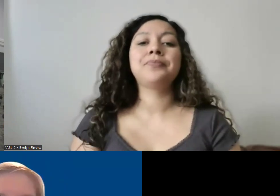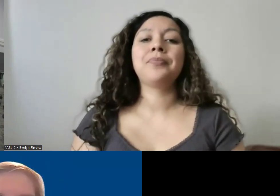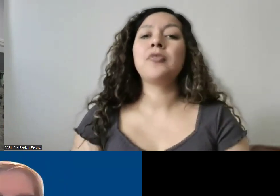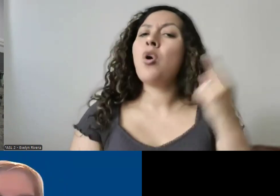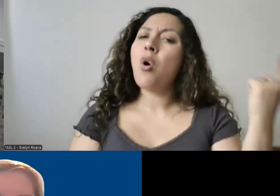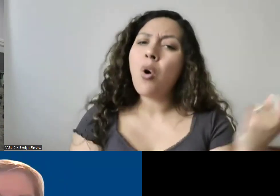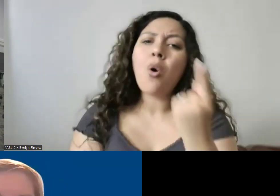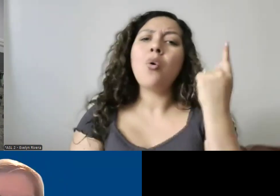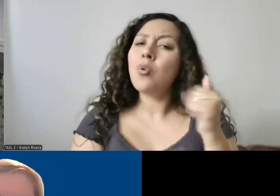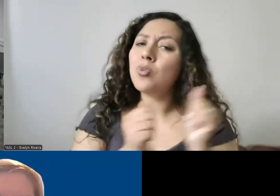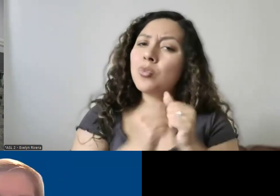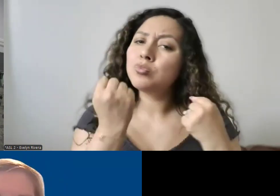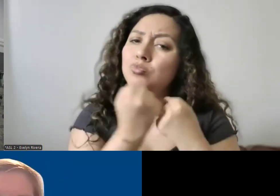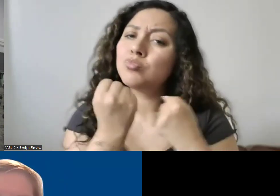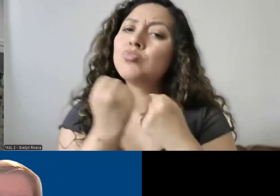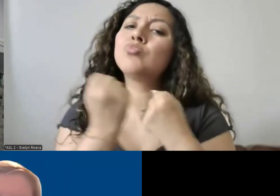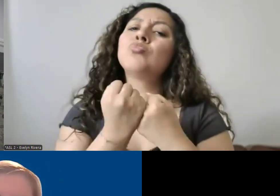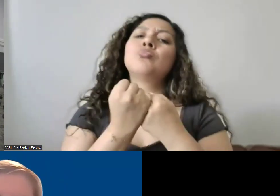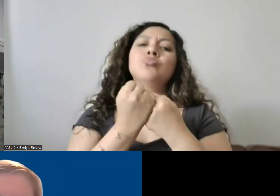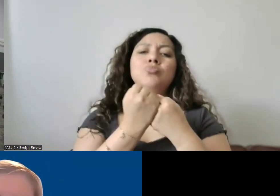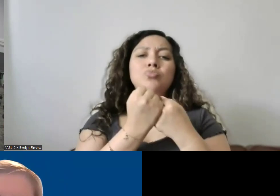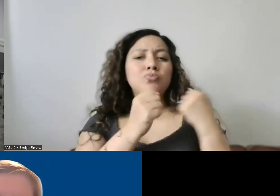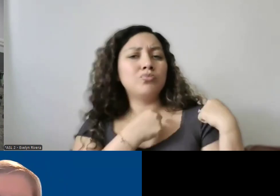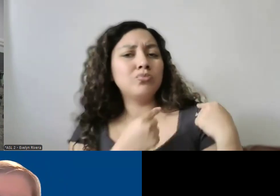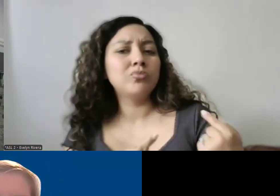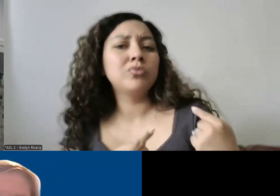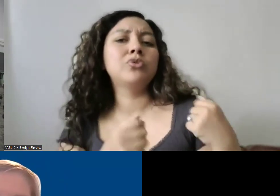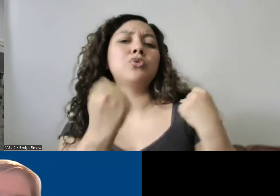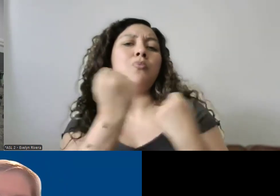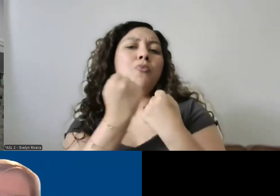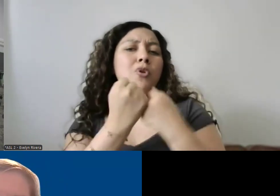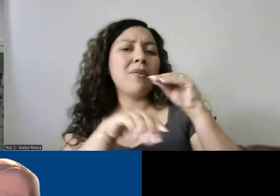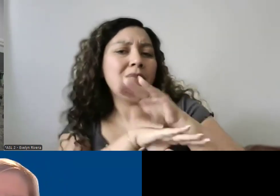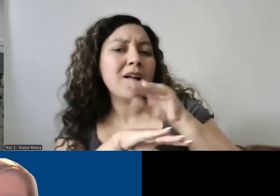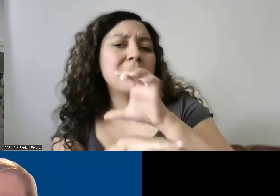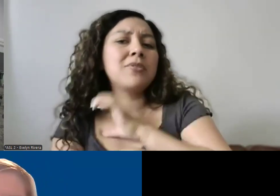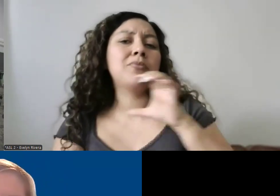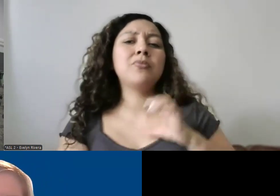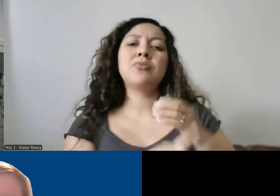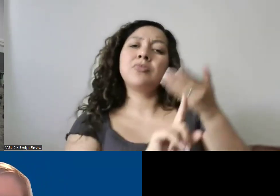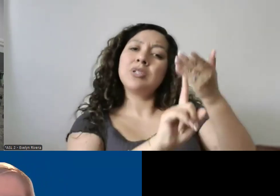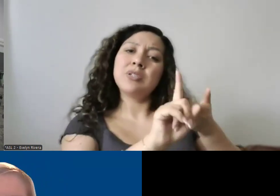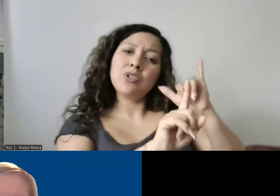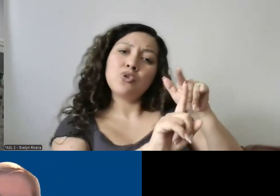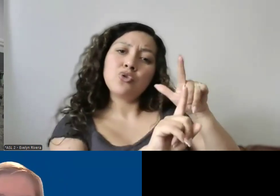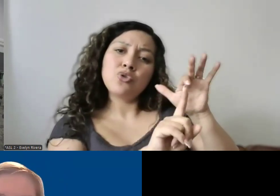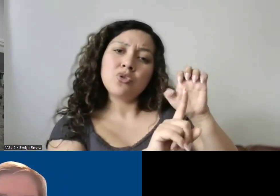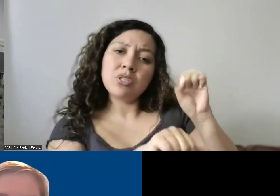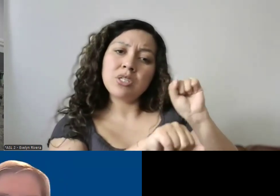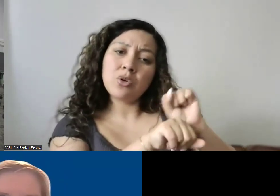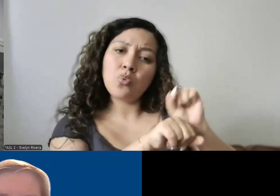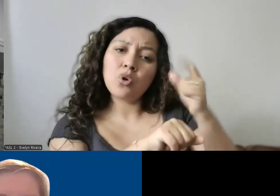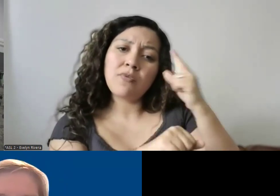always with us, supporting this advisory committee. Julie works for the Health and Human Services Agency for